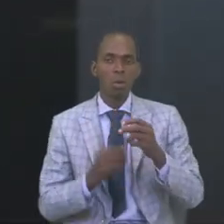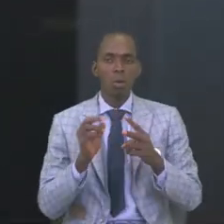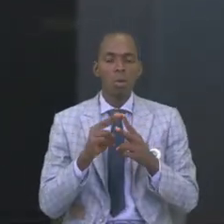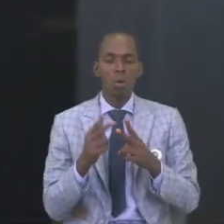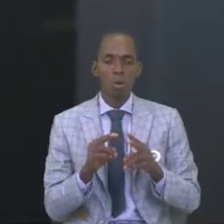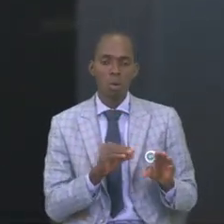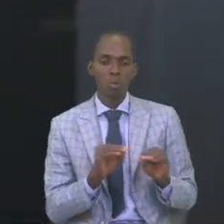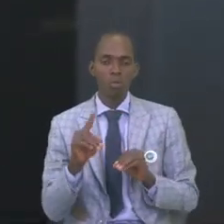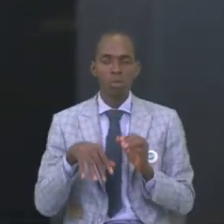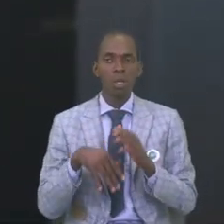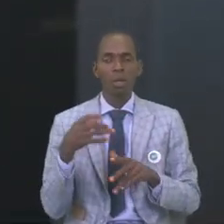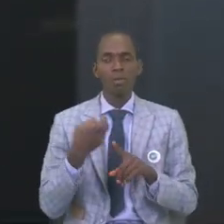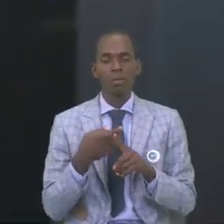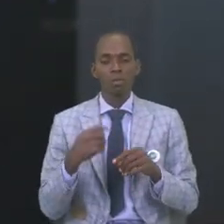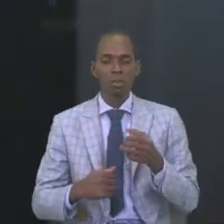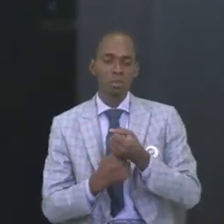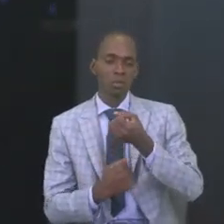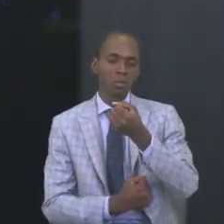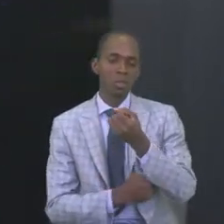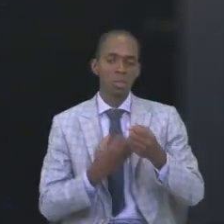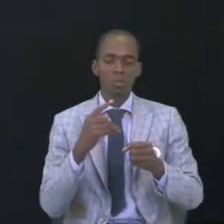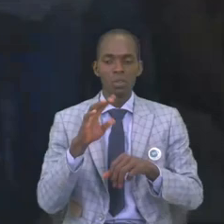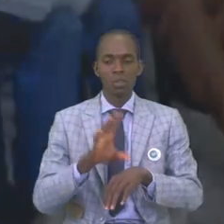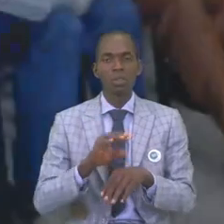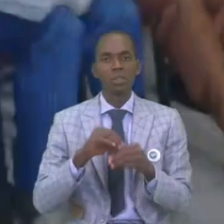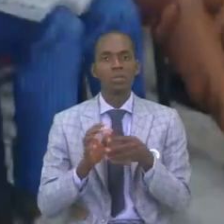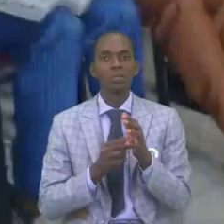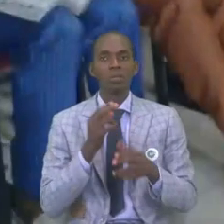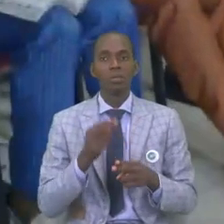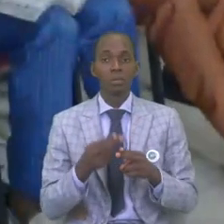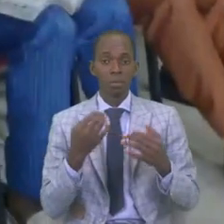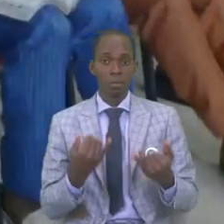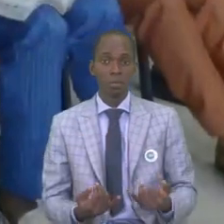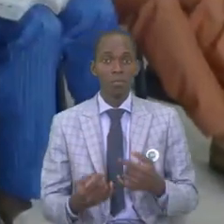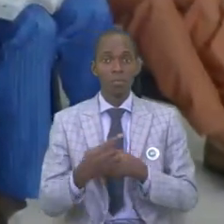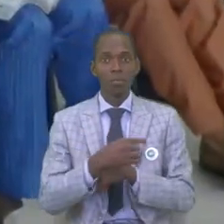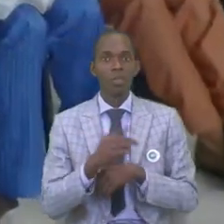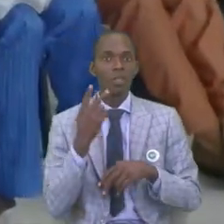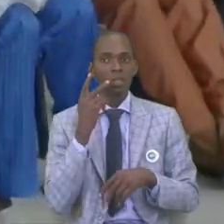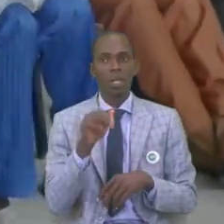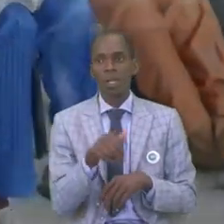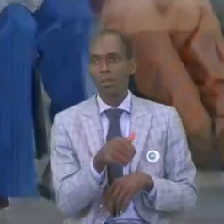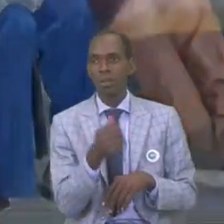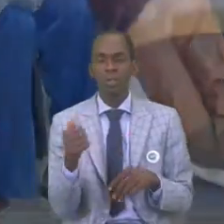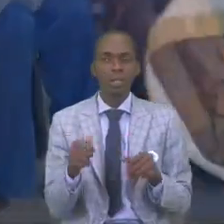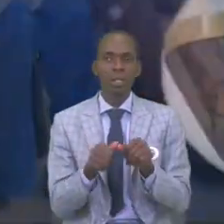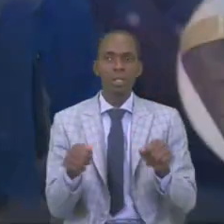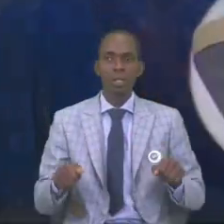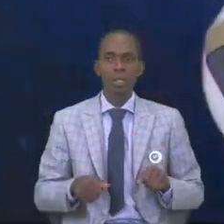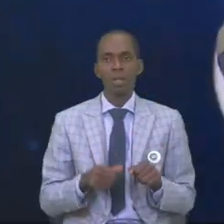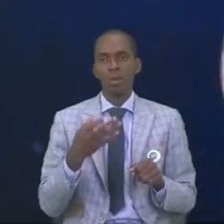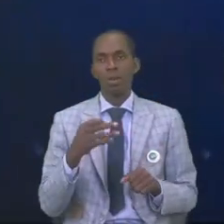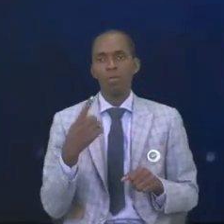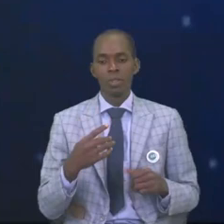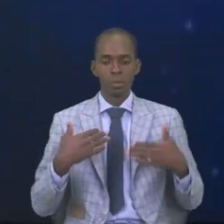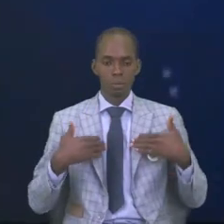foundation of the church in Jesus' name. Today we're looking at another aspect of the body of Christ and